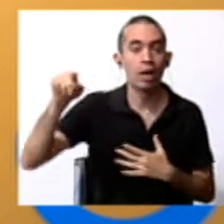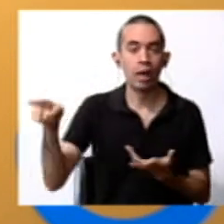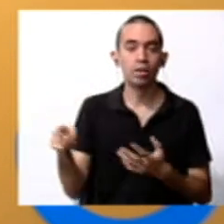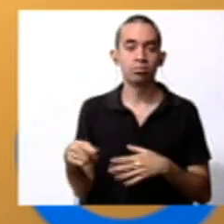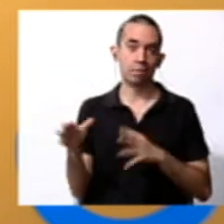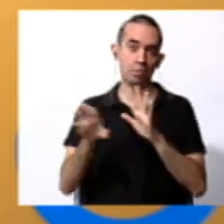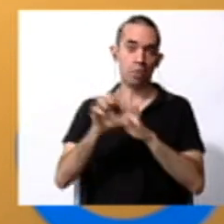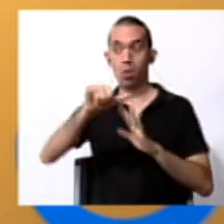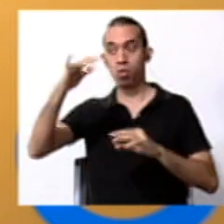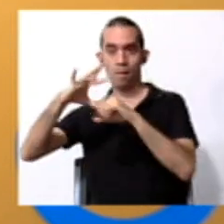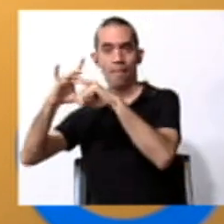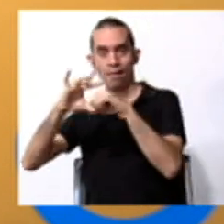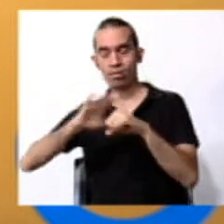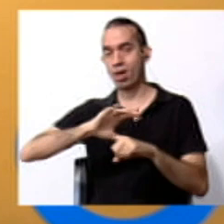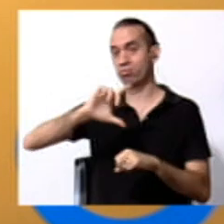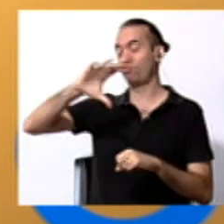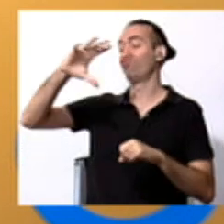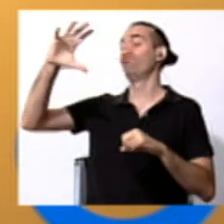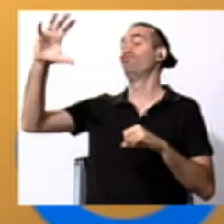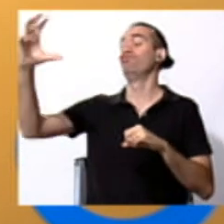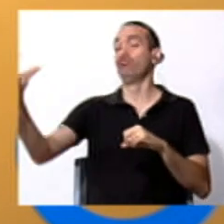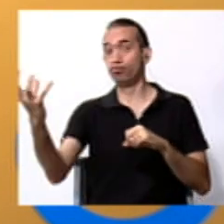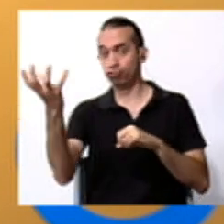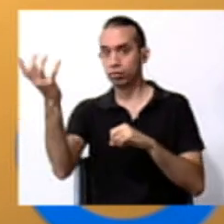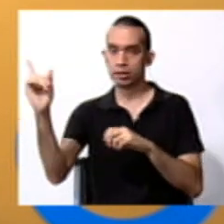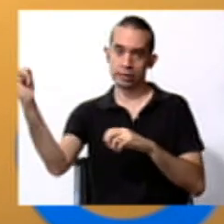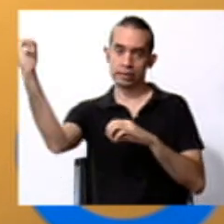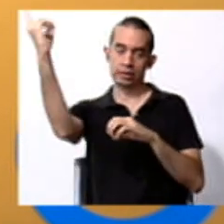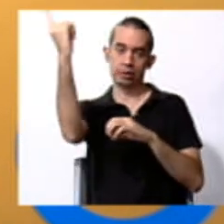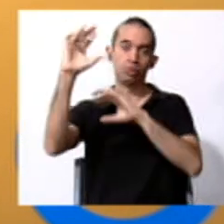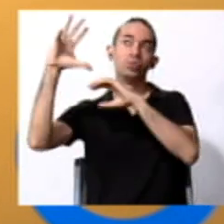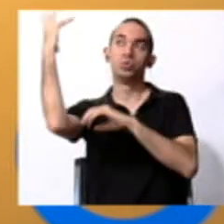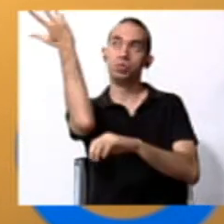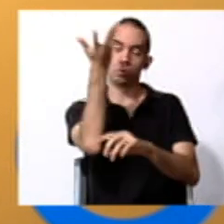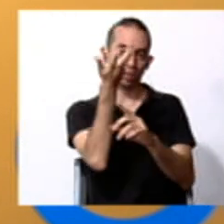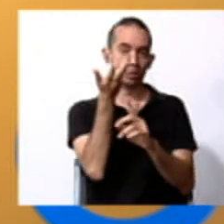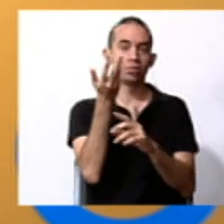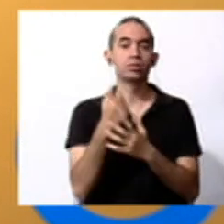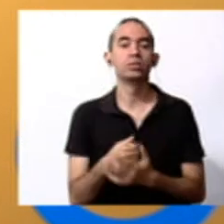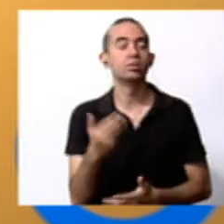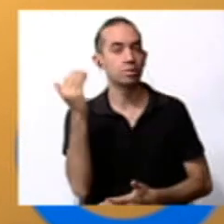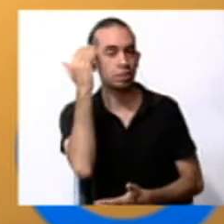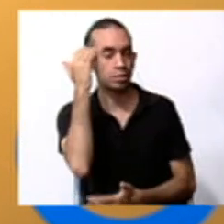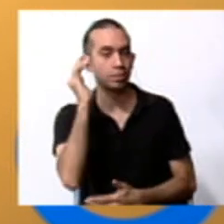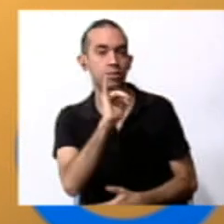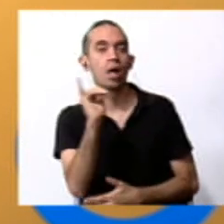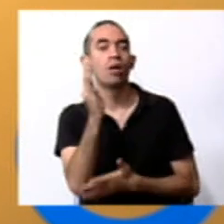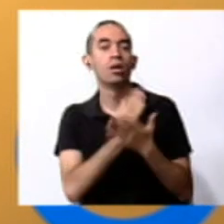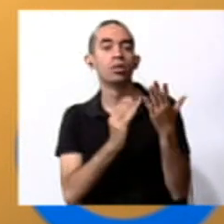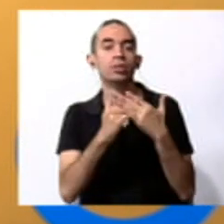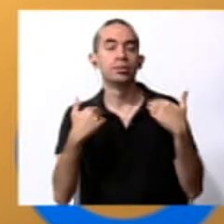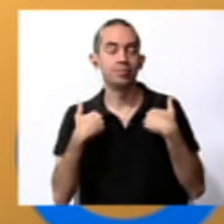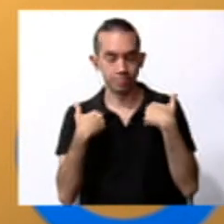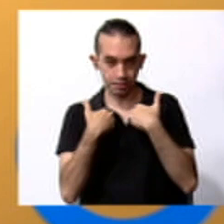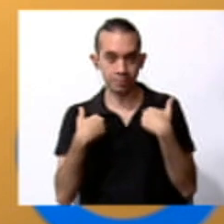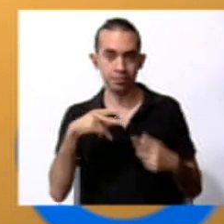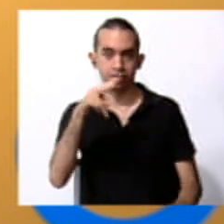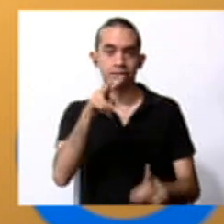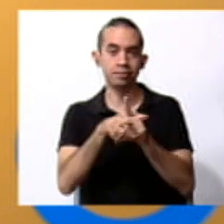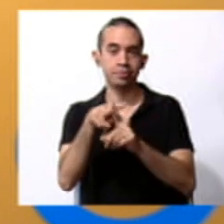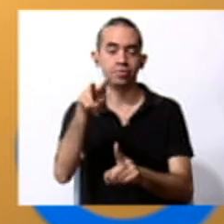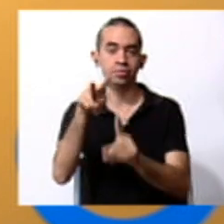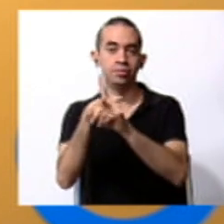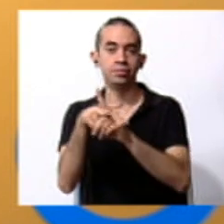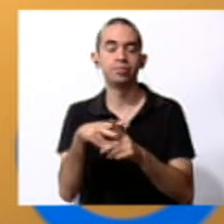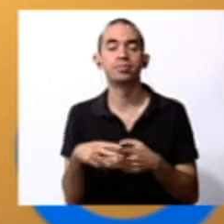story. Also, some animals are going to appear in this story. And you have to